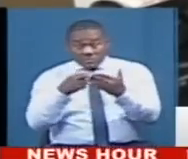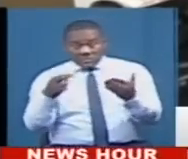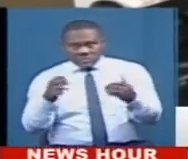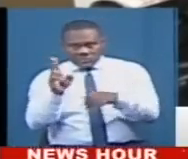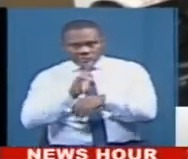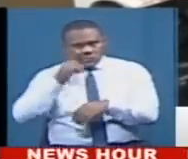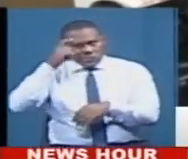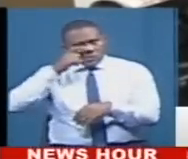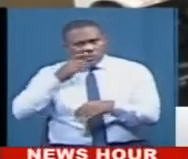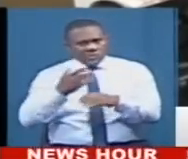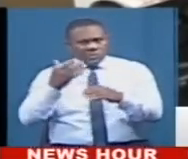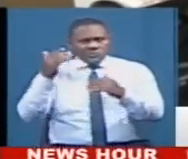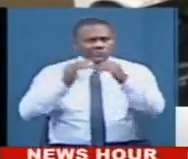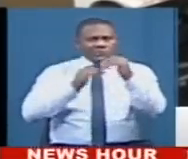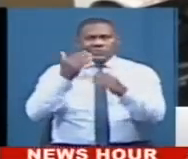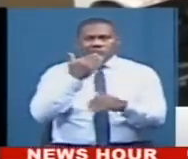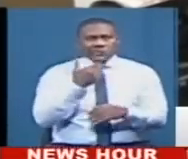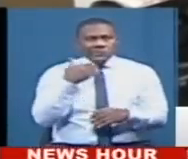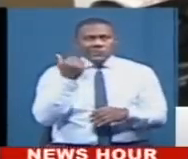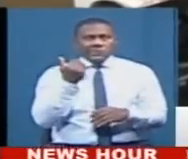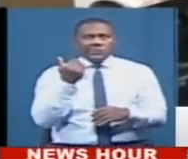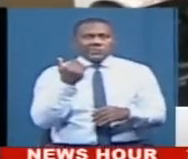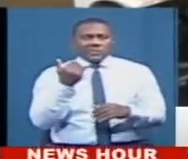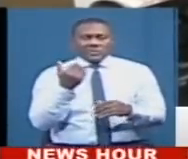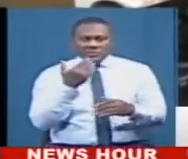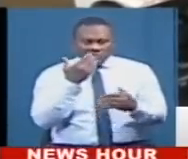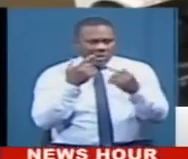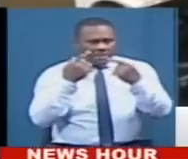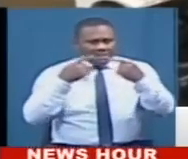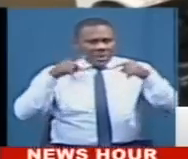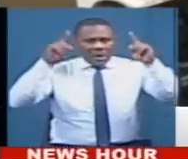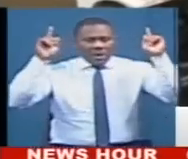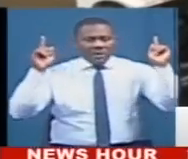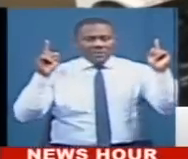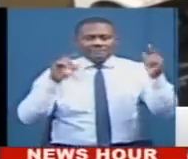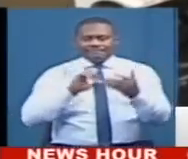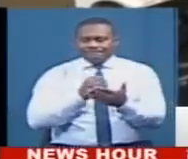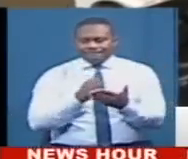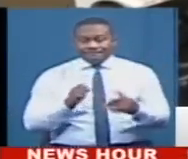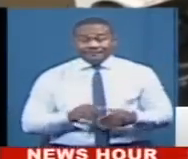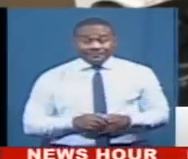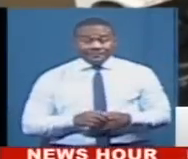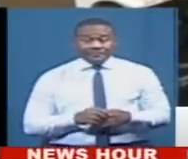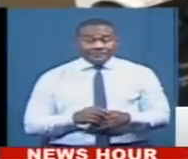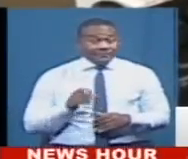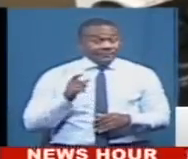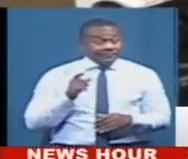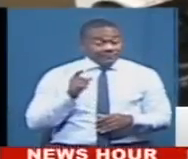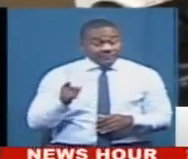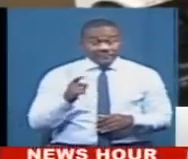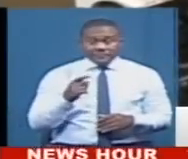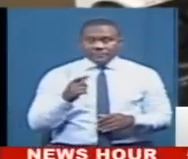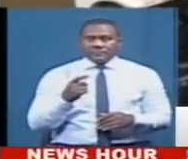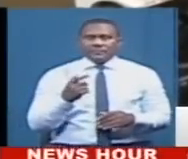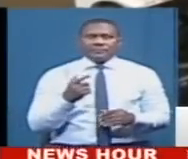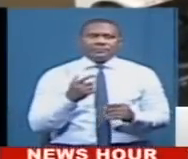resources to better build a prosperous economy. Dr. Bawumia called for